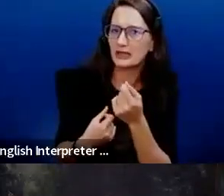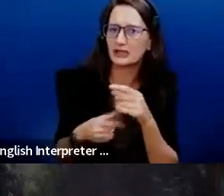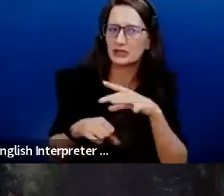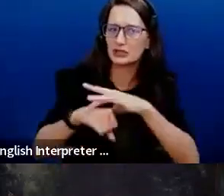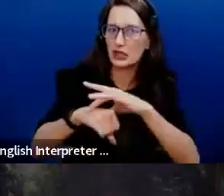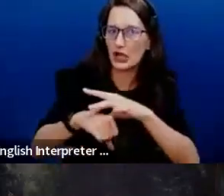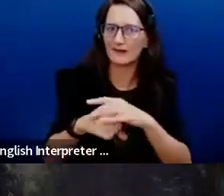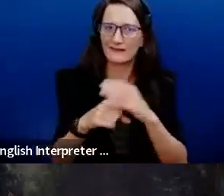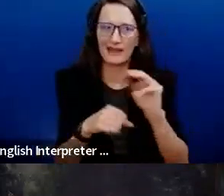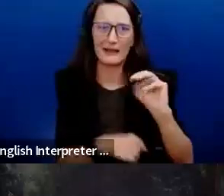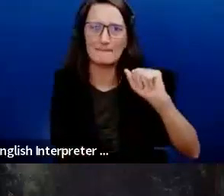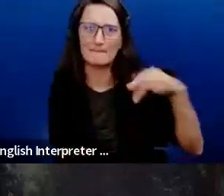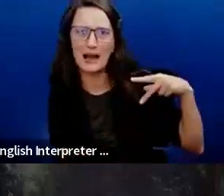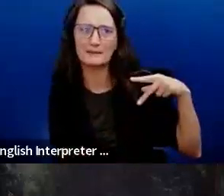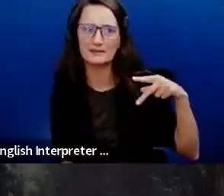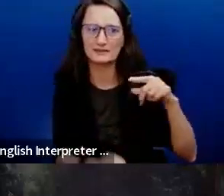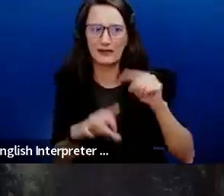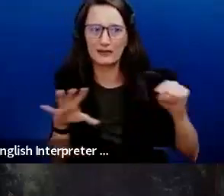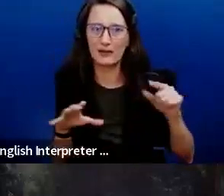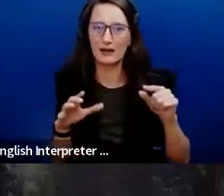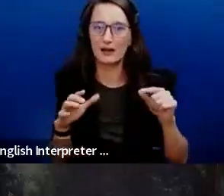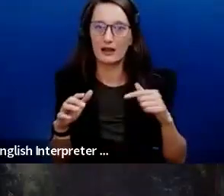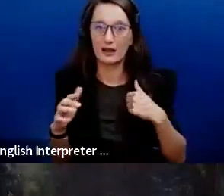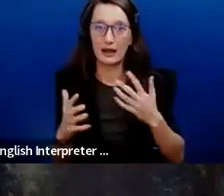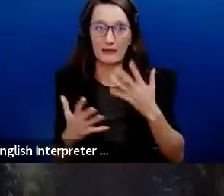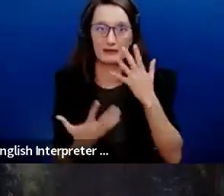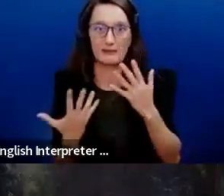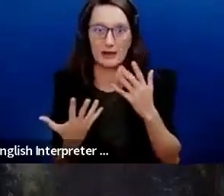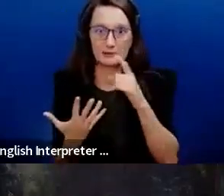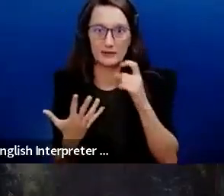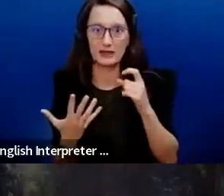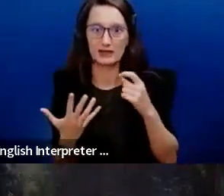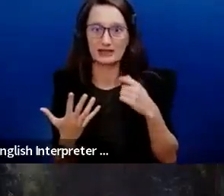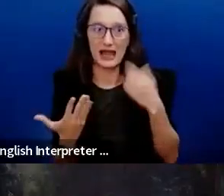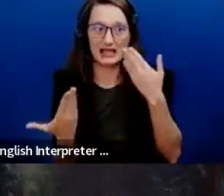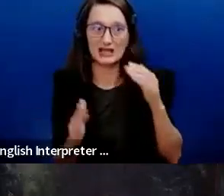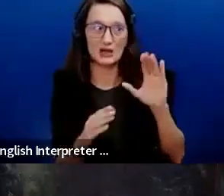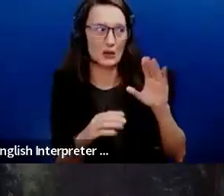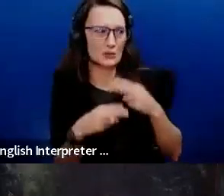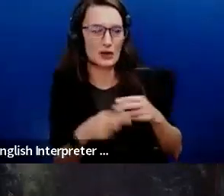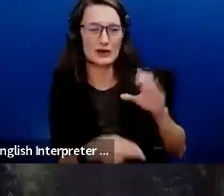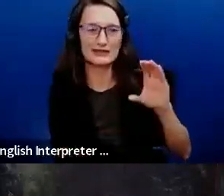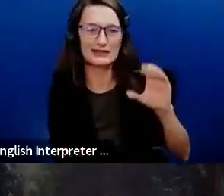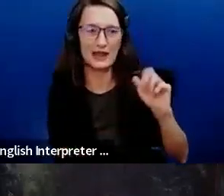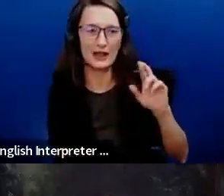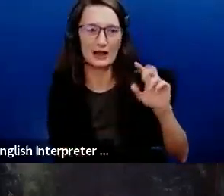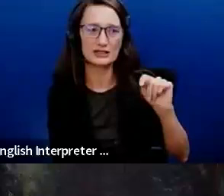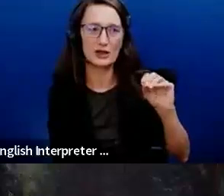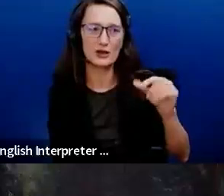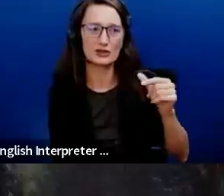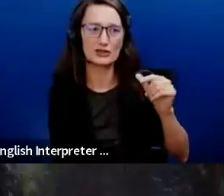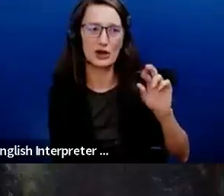and maps and all these things. And I'm a little embarrassed to say, I didn't know what it was. It's called cartography. Like quick Google.